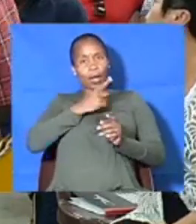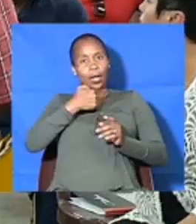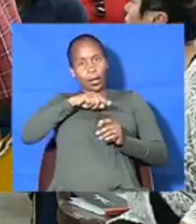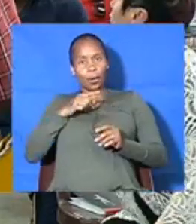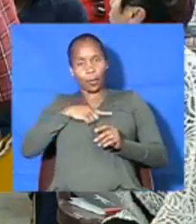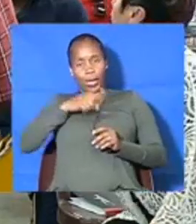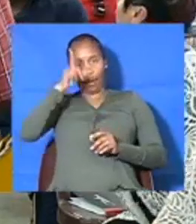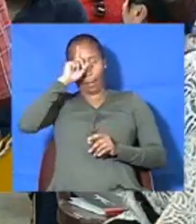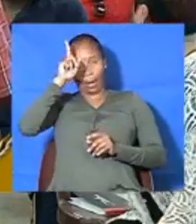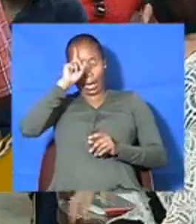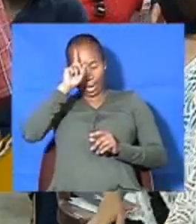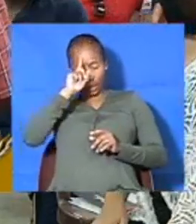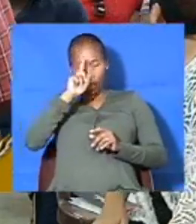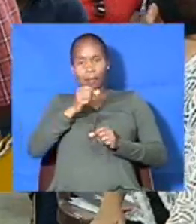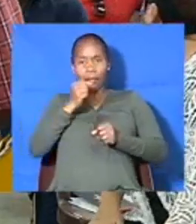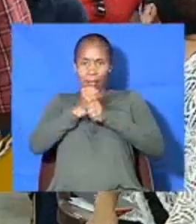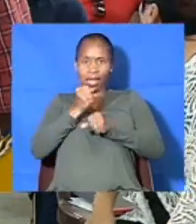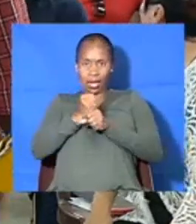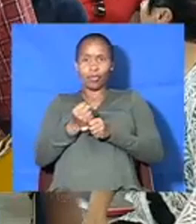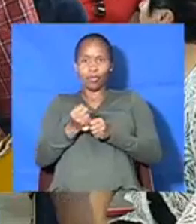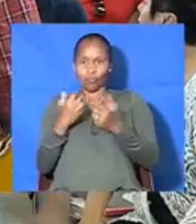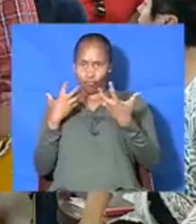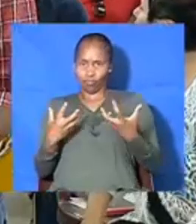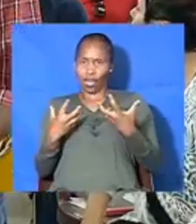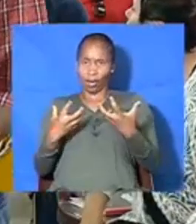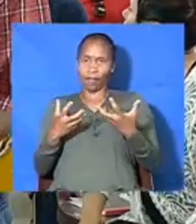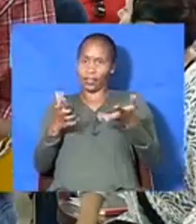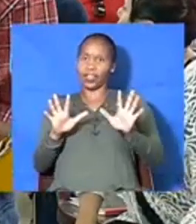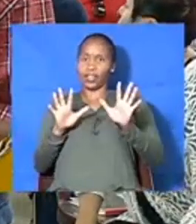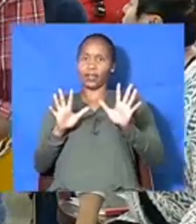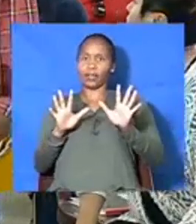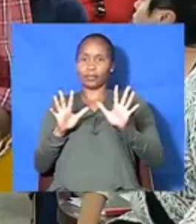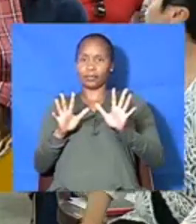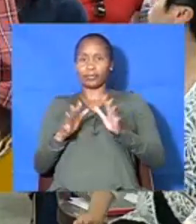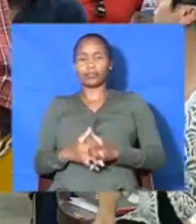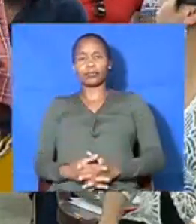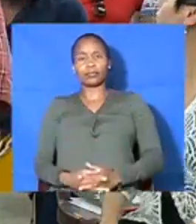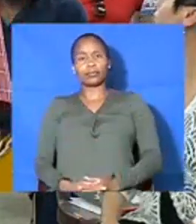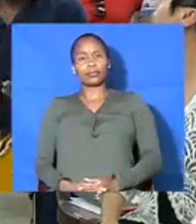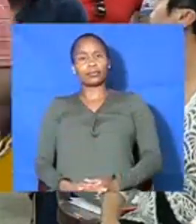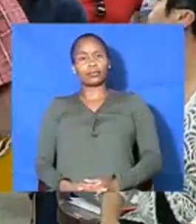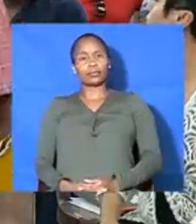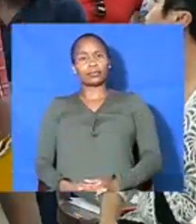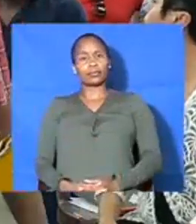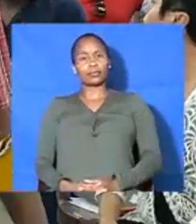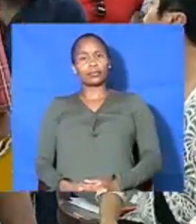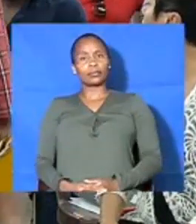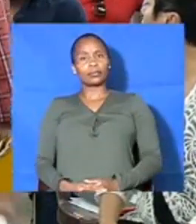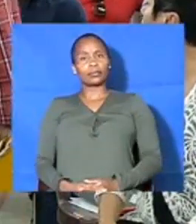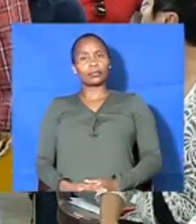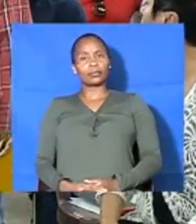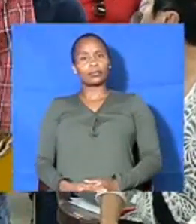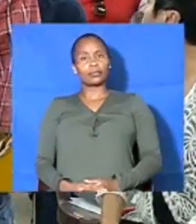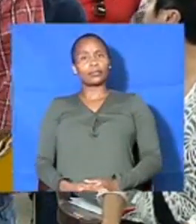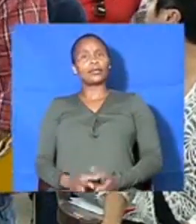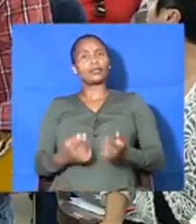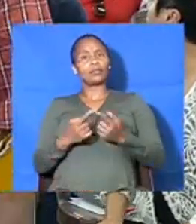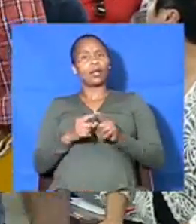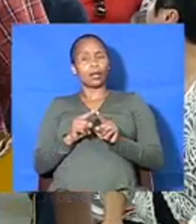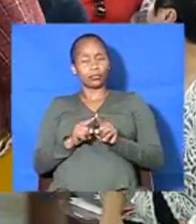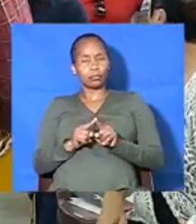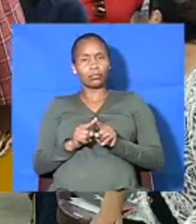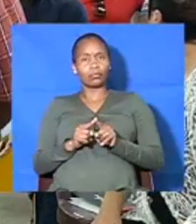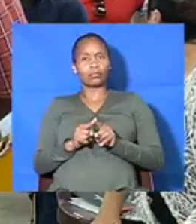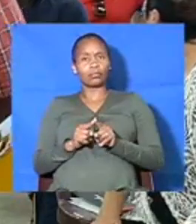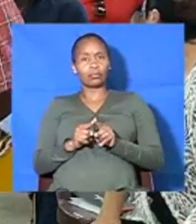in Linyenye. Ka hola ka sefane sa Mukhanya. I grew up under the Sefanya name. Mara sefane sa ka ke sa Malaji. My real surname